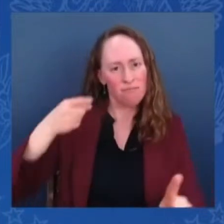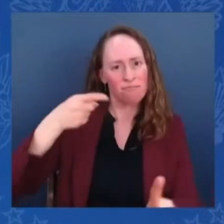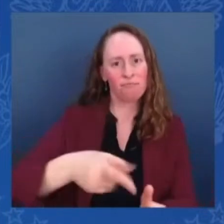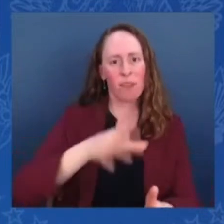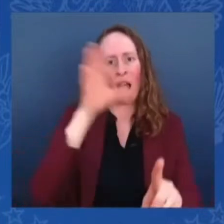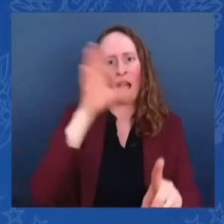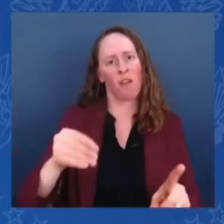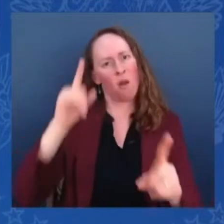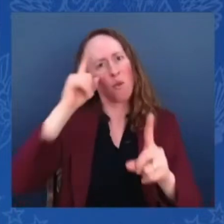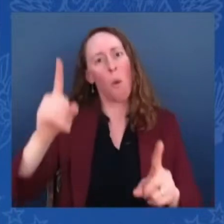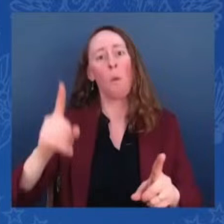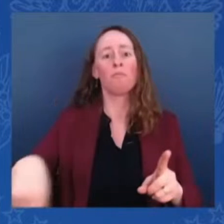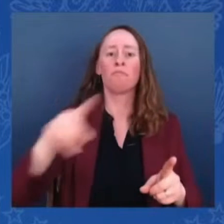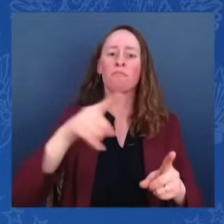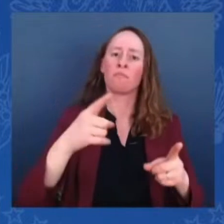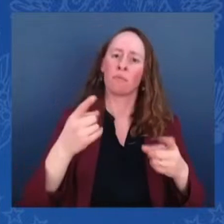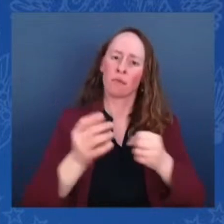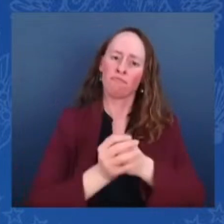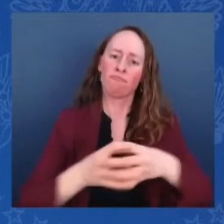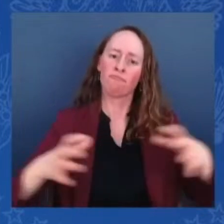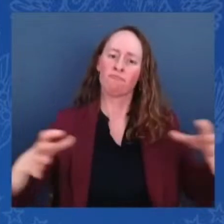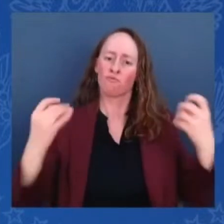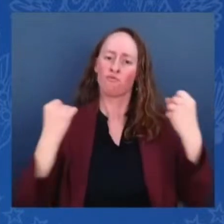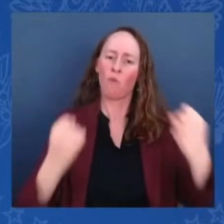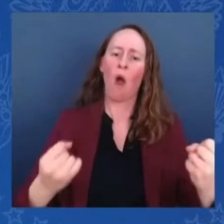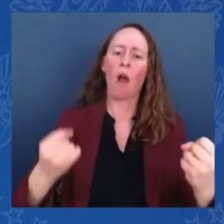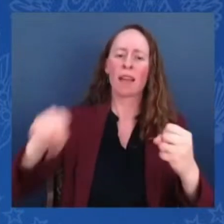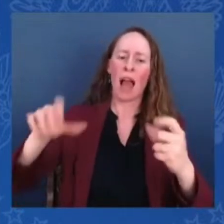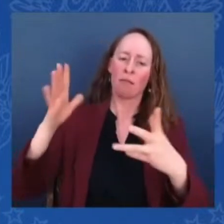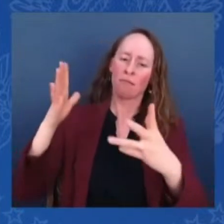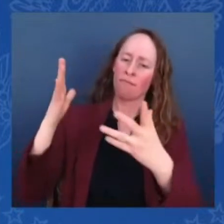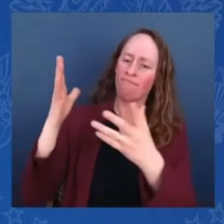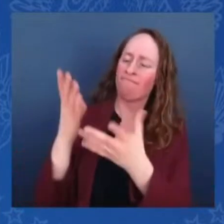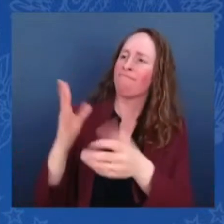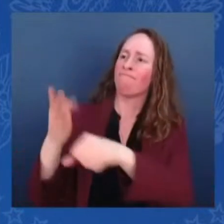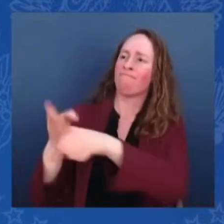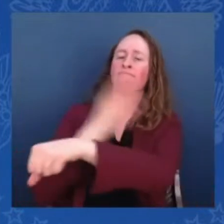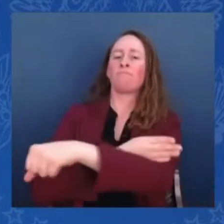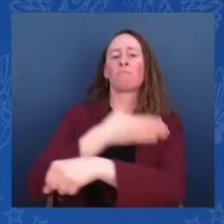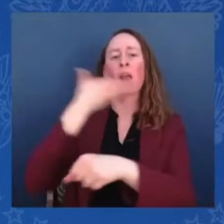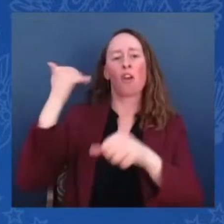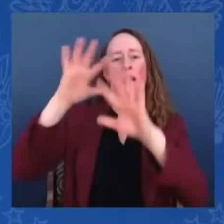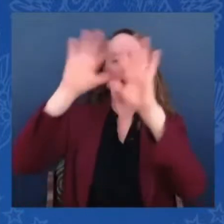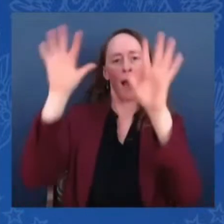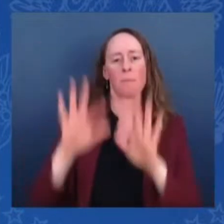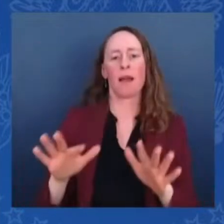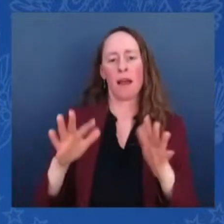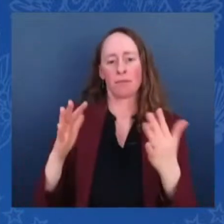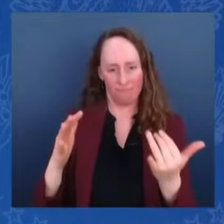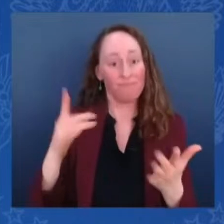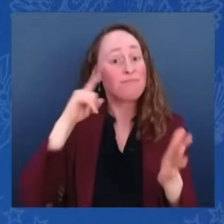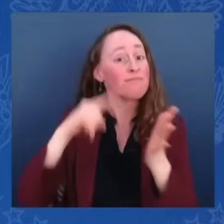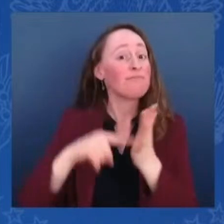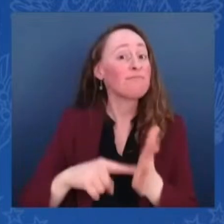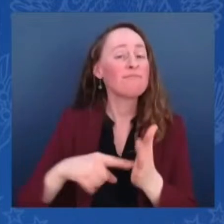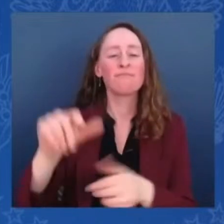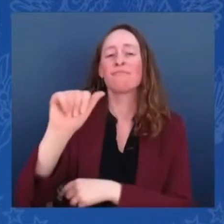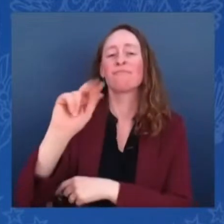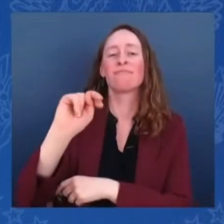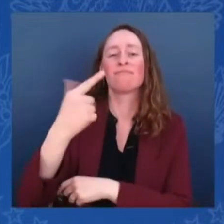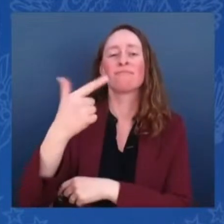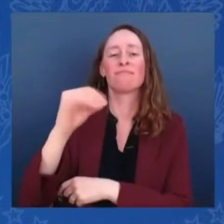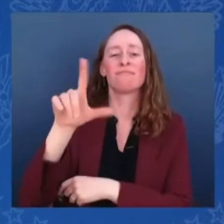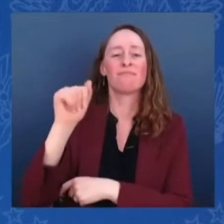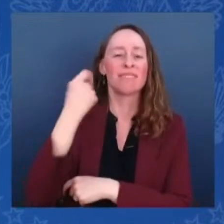change. As an example, I was recently in Angola to see a major project being built with the help